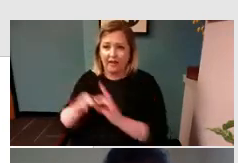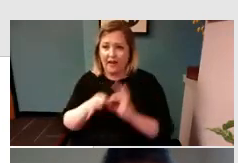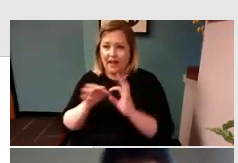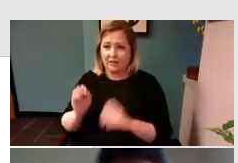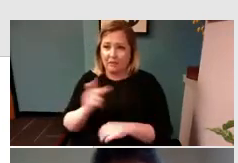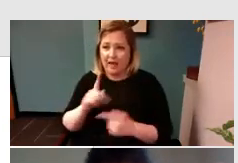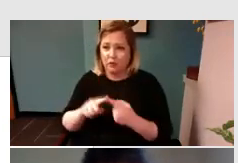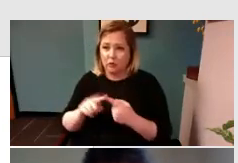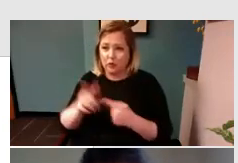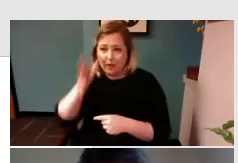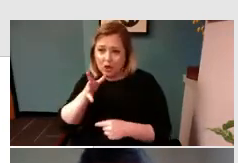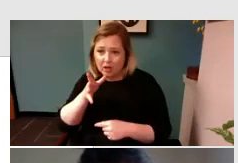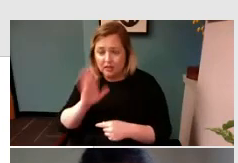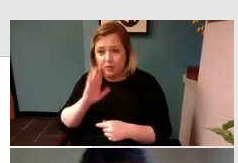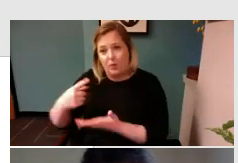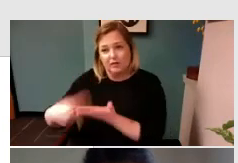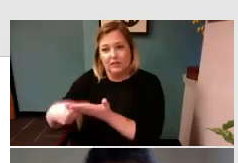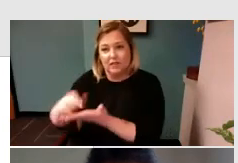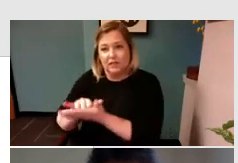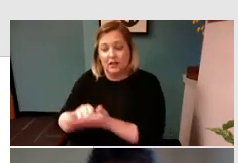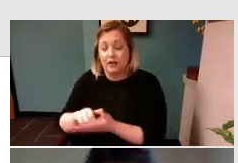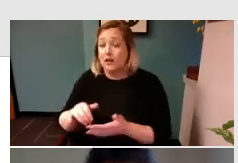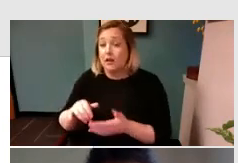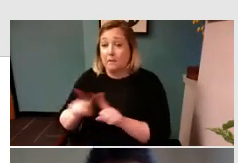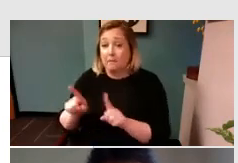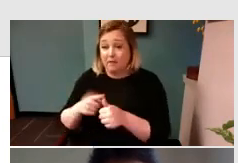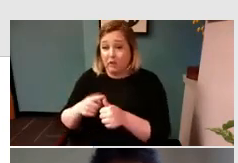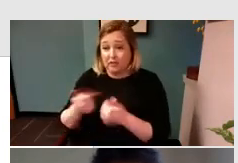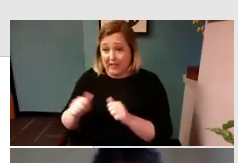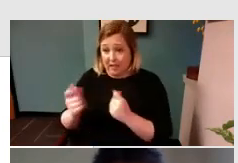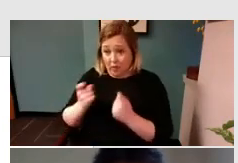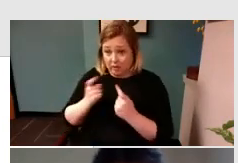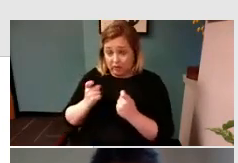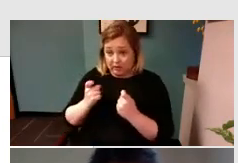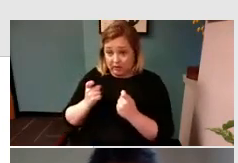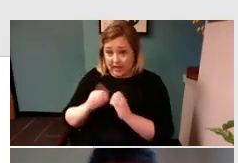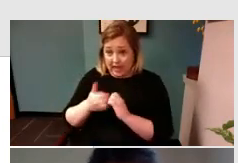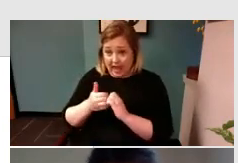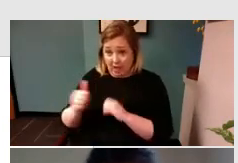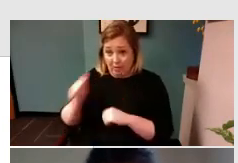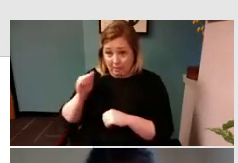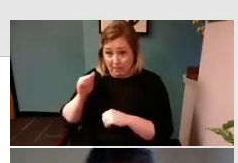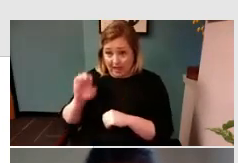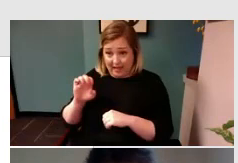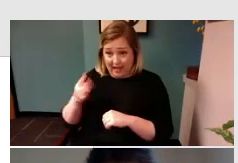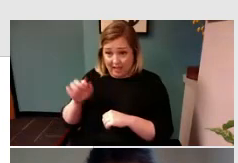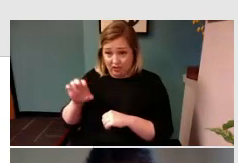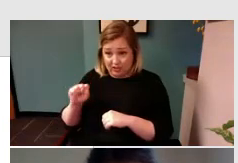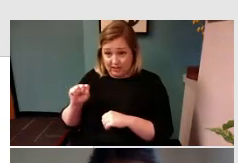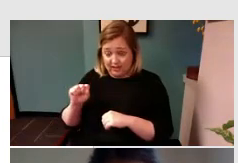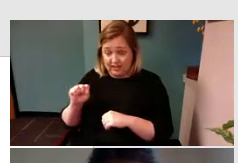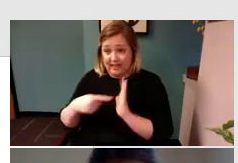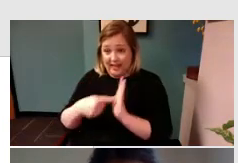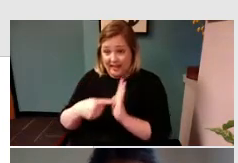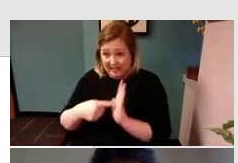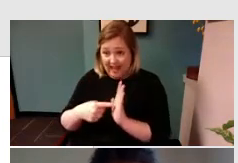move on, any questions about why back edges indicate that there is a cycle? Or does everyone understand that